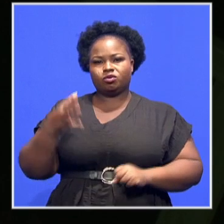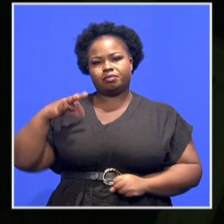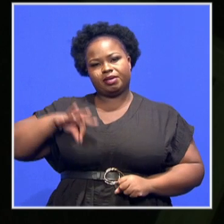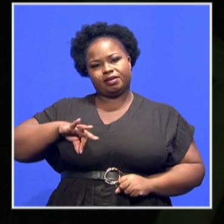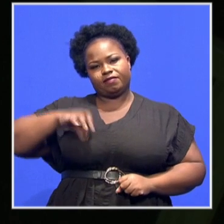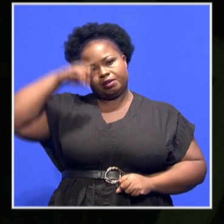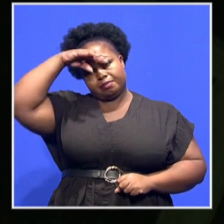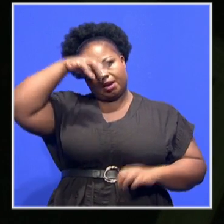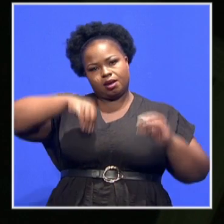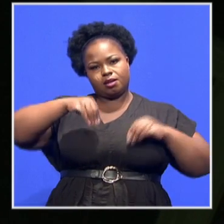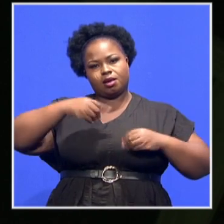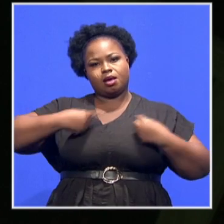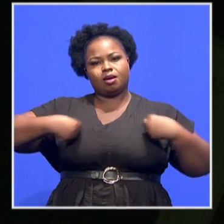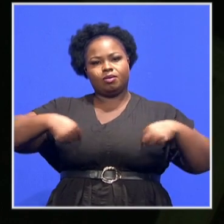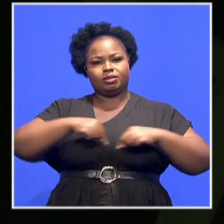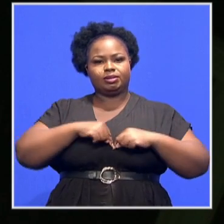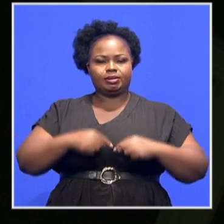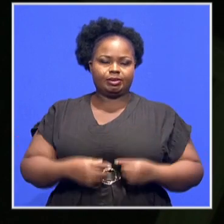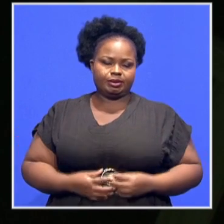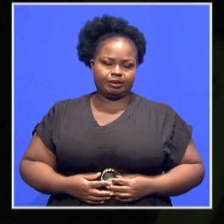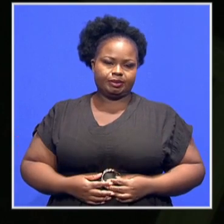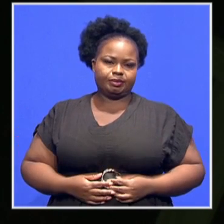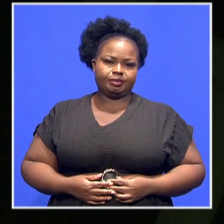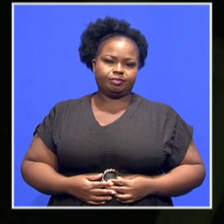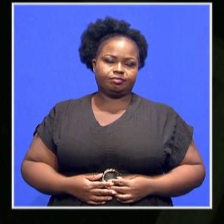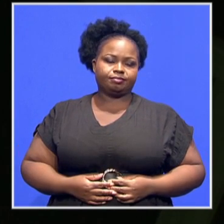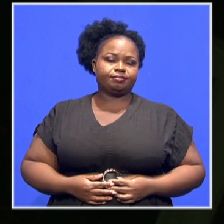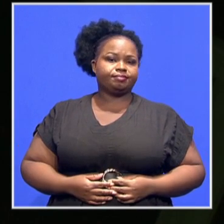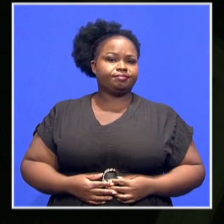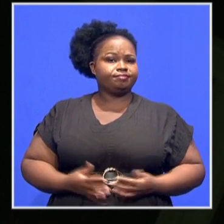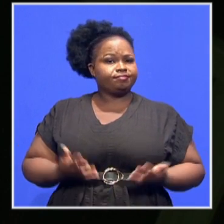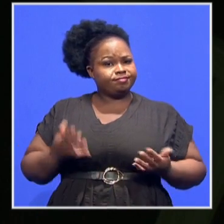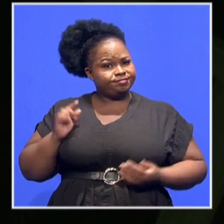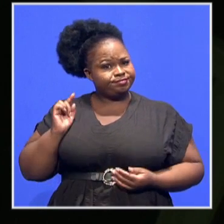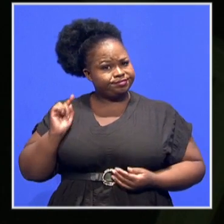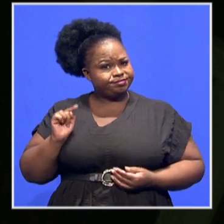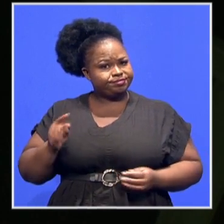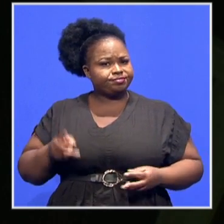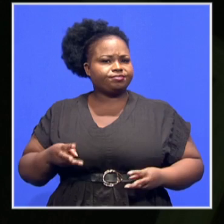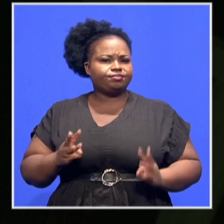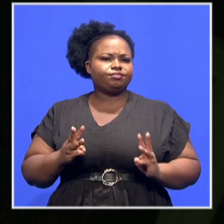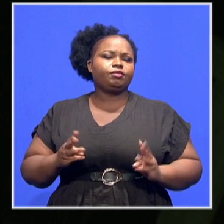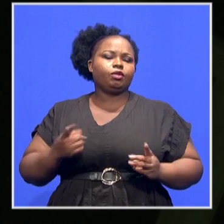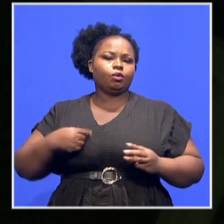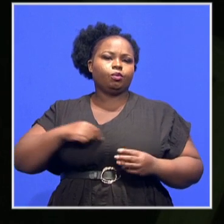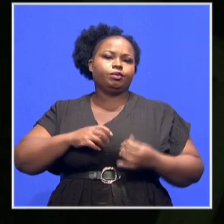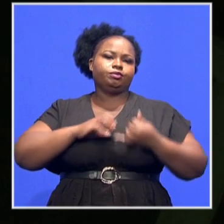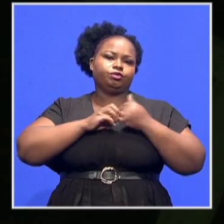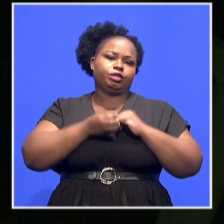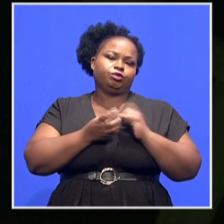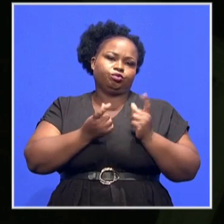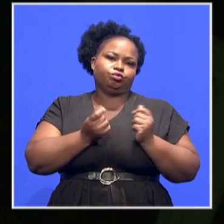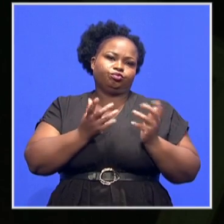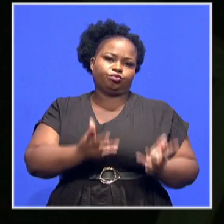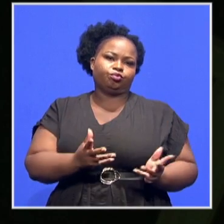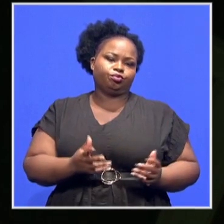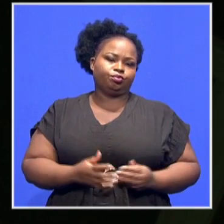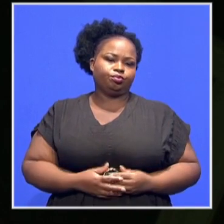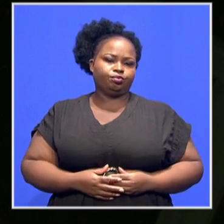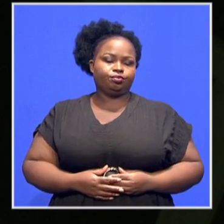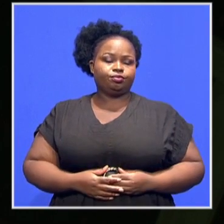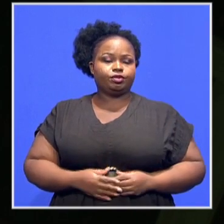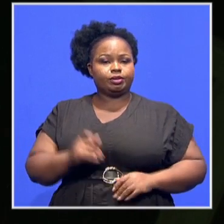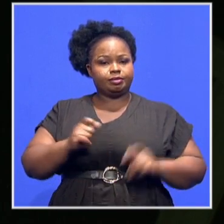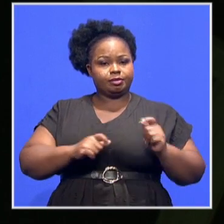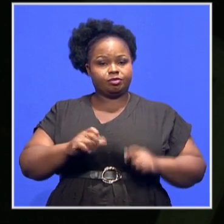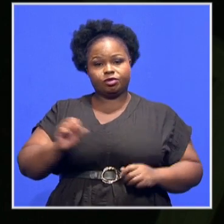mining industry. These are some of the efforts we are undertaking as South